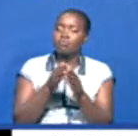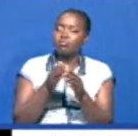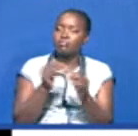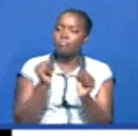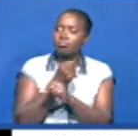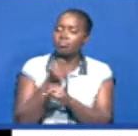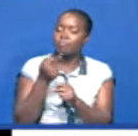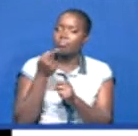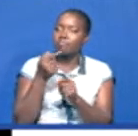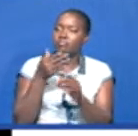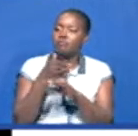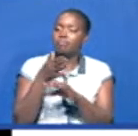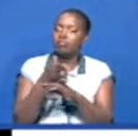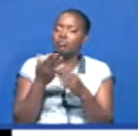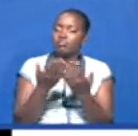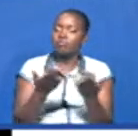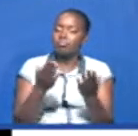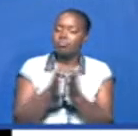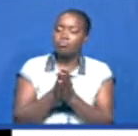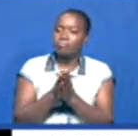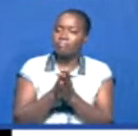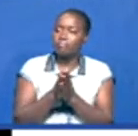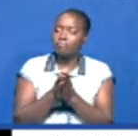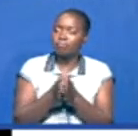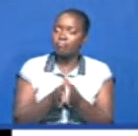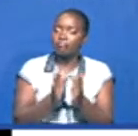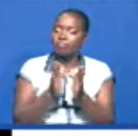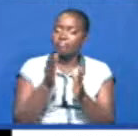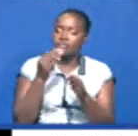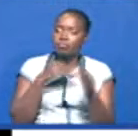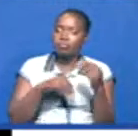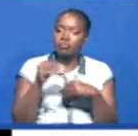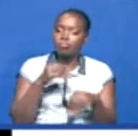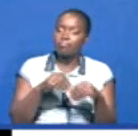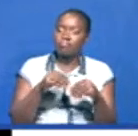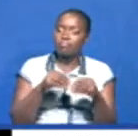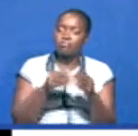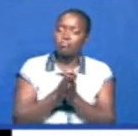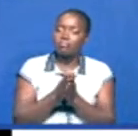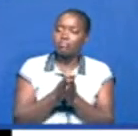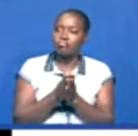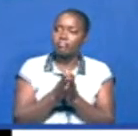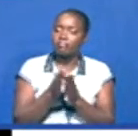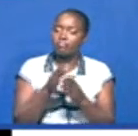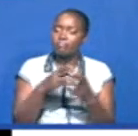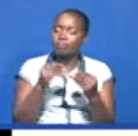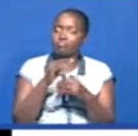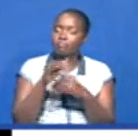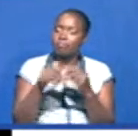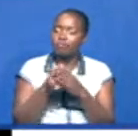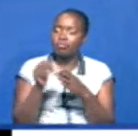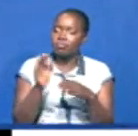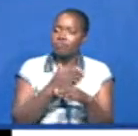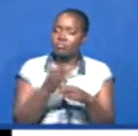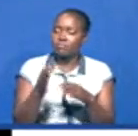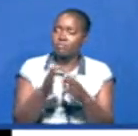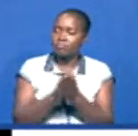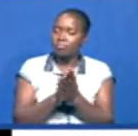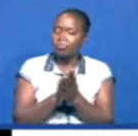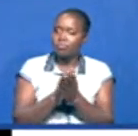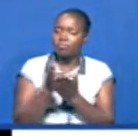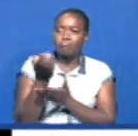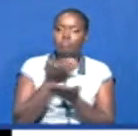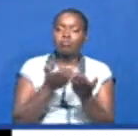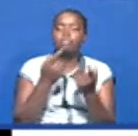corruption. And it's a corruption that has gone in almost all sectors of the economy. We have been